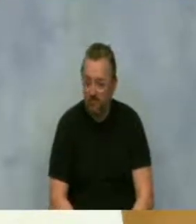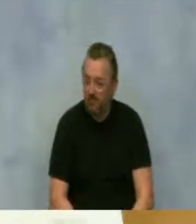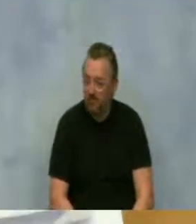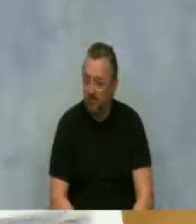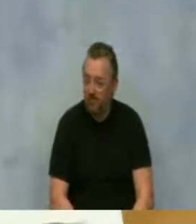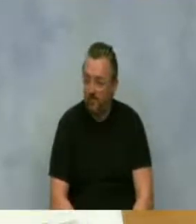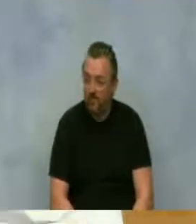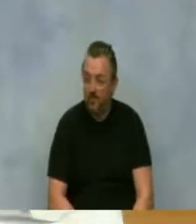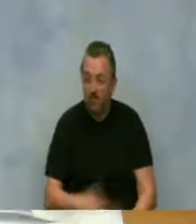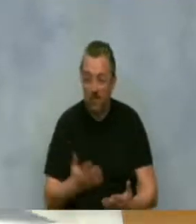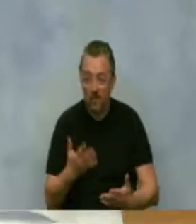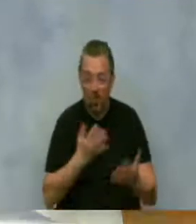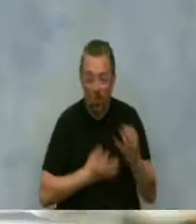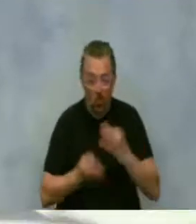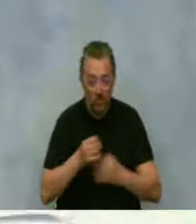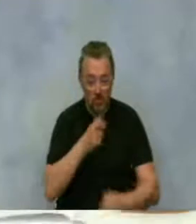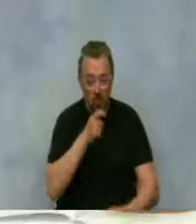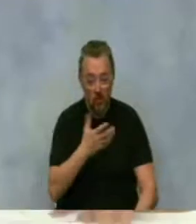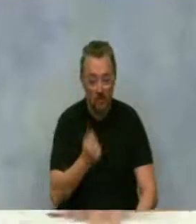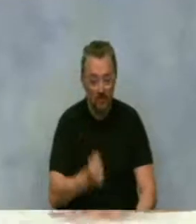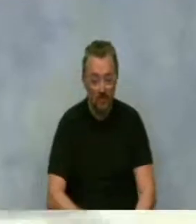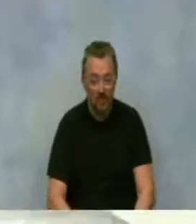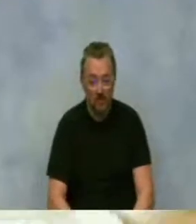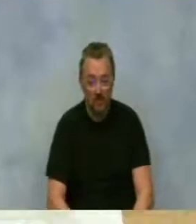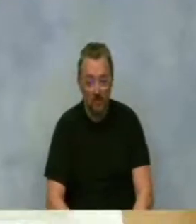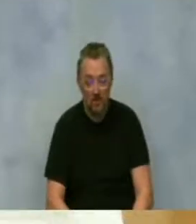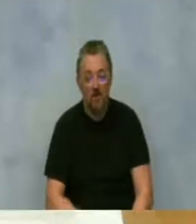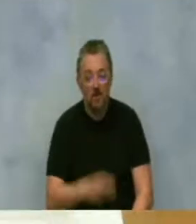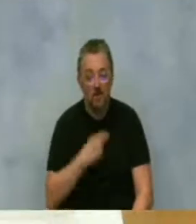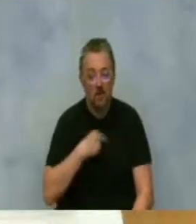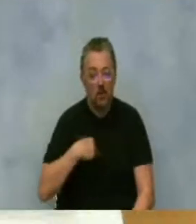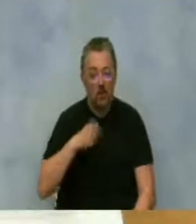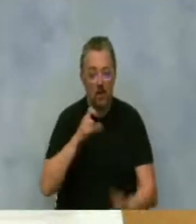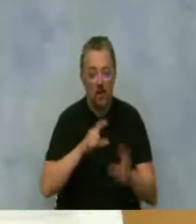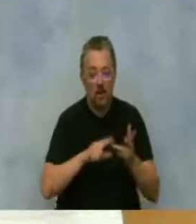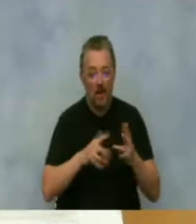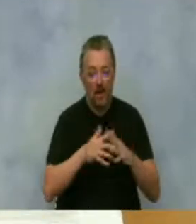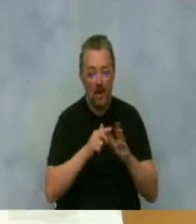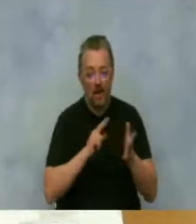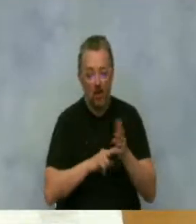any questions or comments? I've got Councillor Cowan.